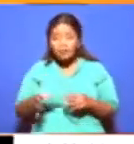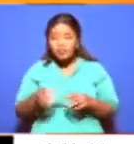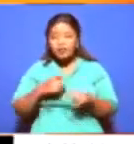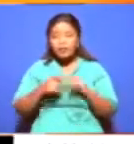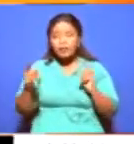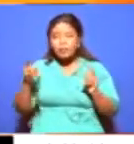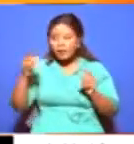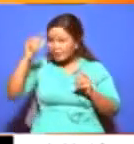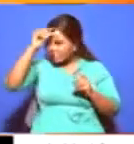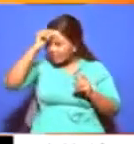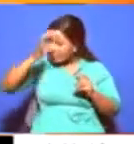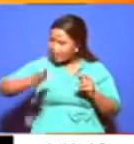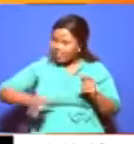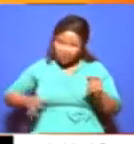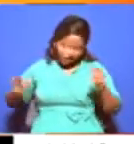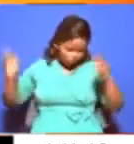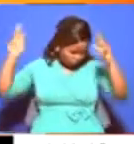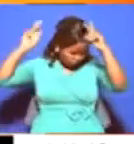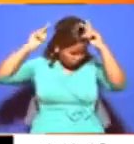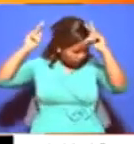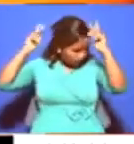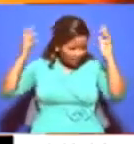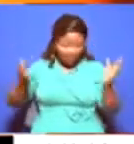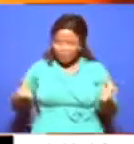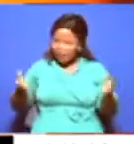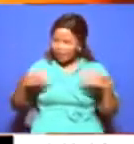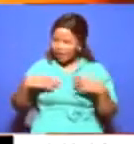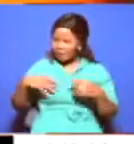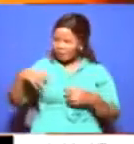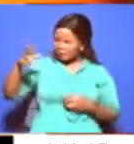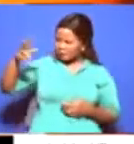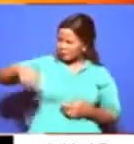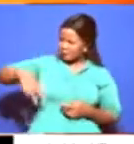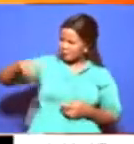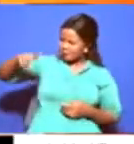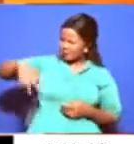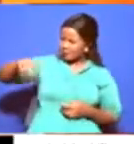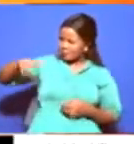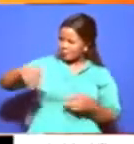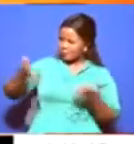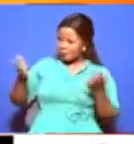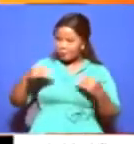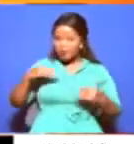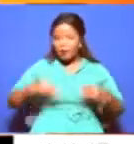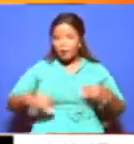has sidestepped our governor and is working with our people who want to